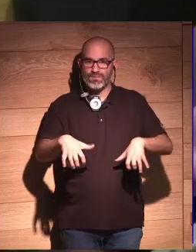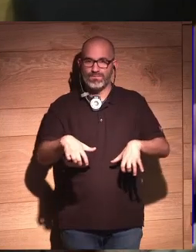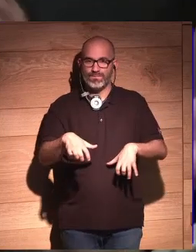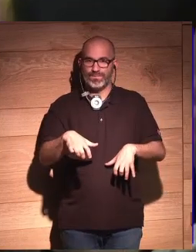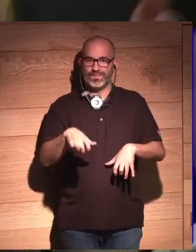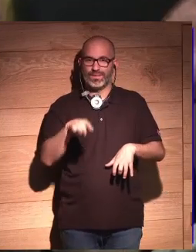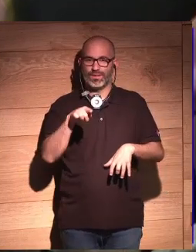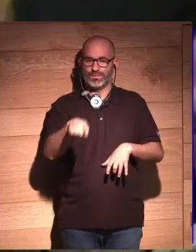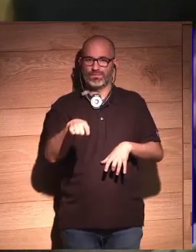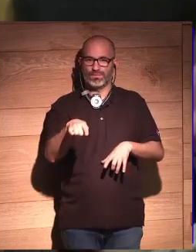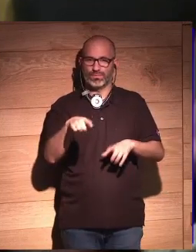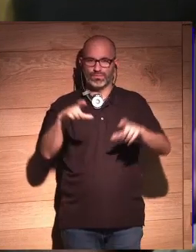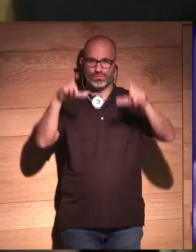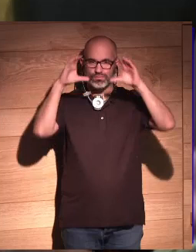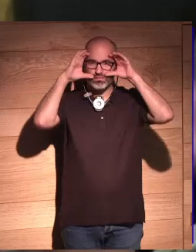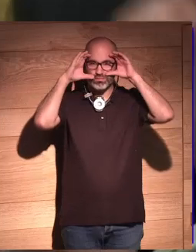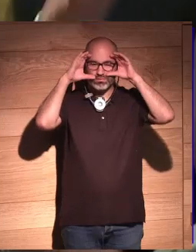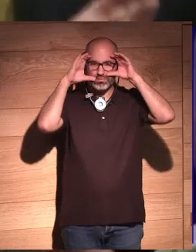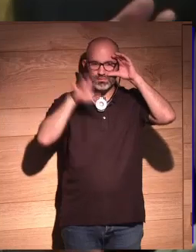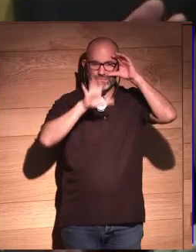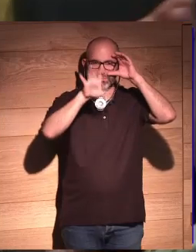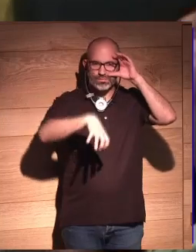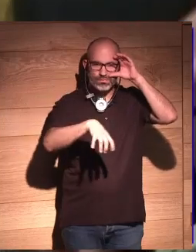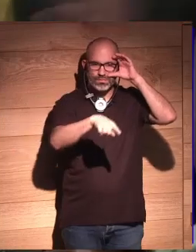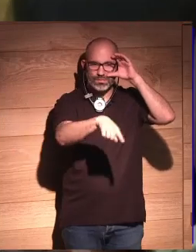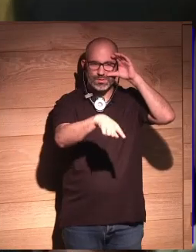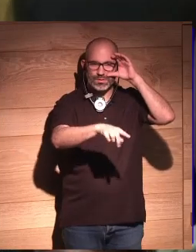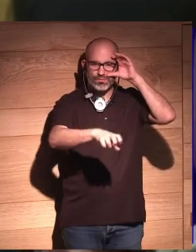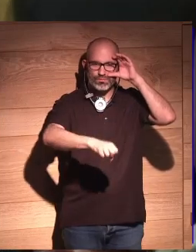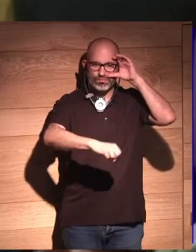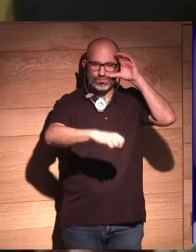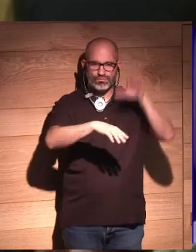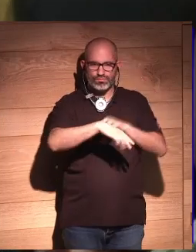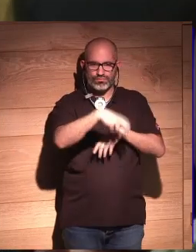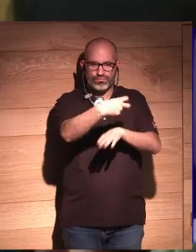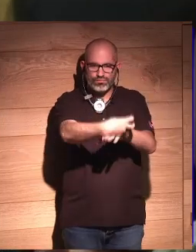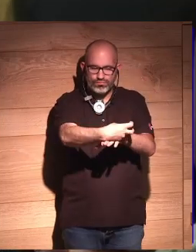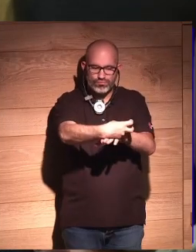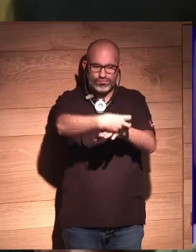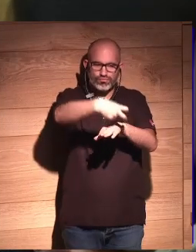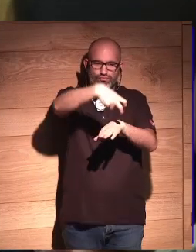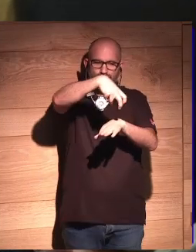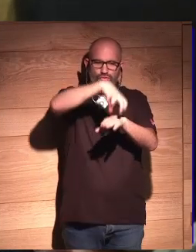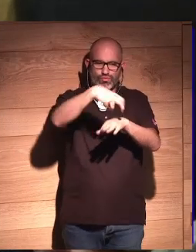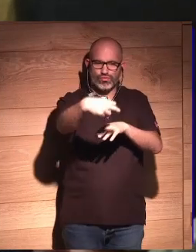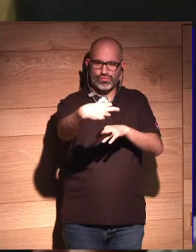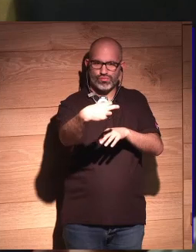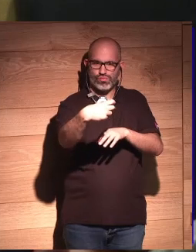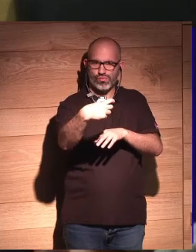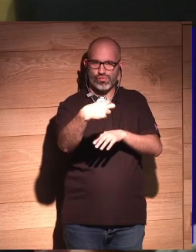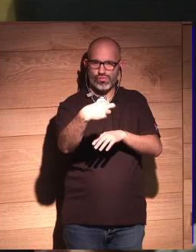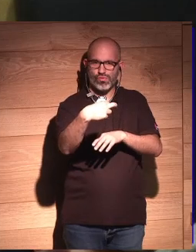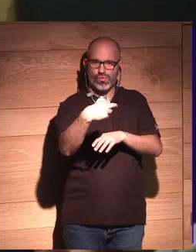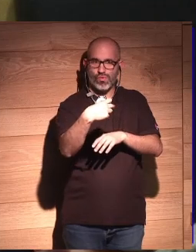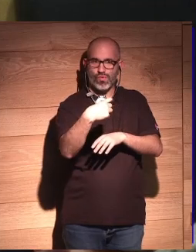lying there and suddenly standing up and coming to me. And that was the strong thing I've